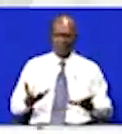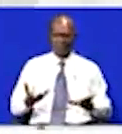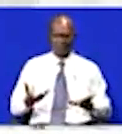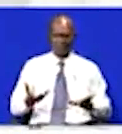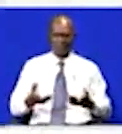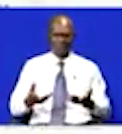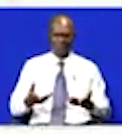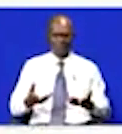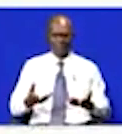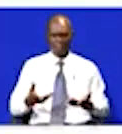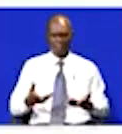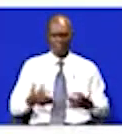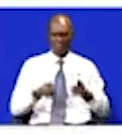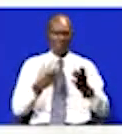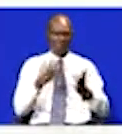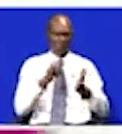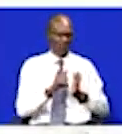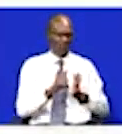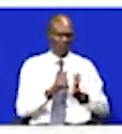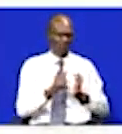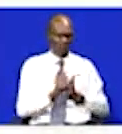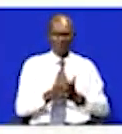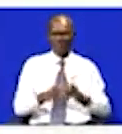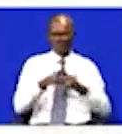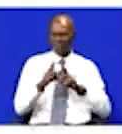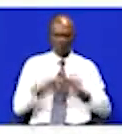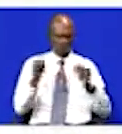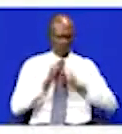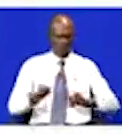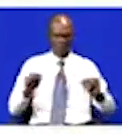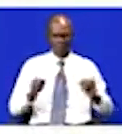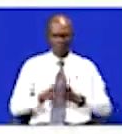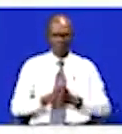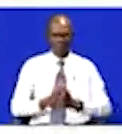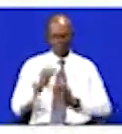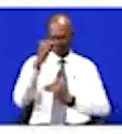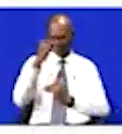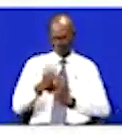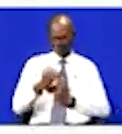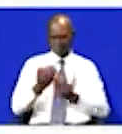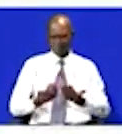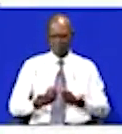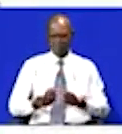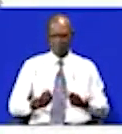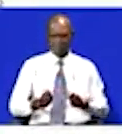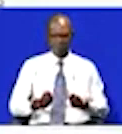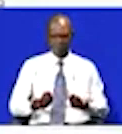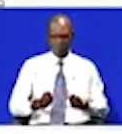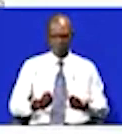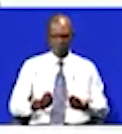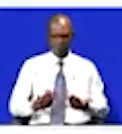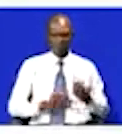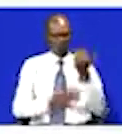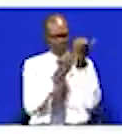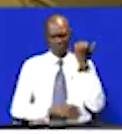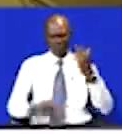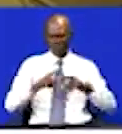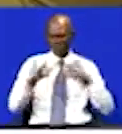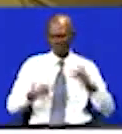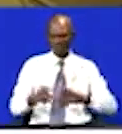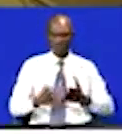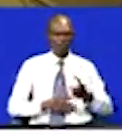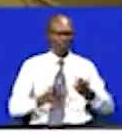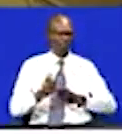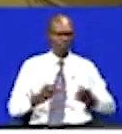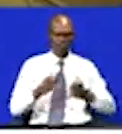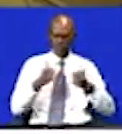as far as the old persons. So the trees we try to minimize the poverty levels that force